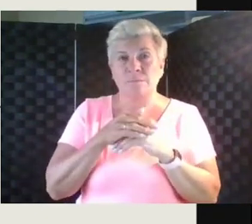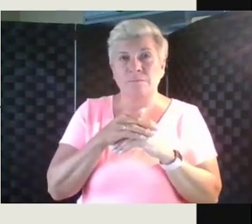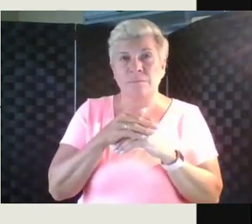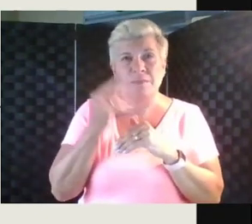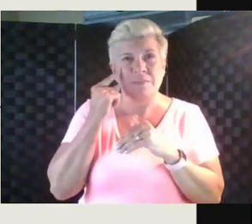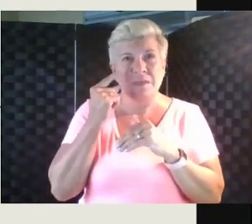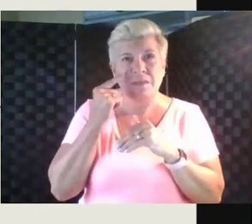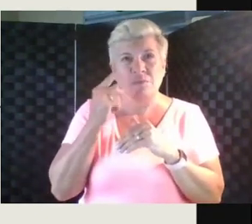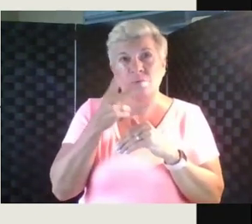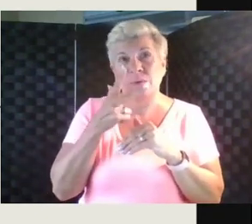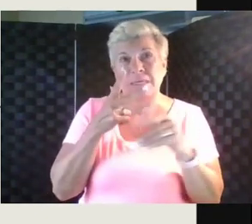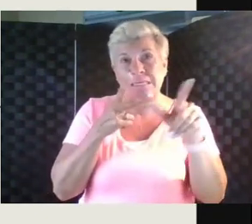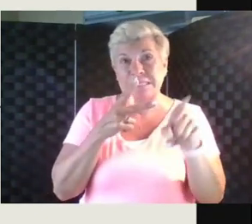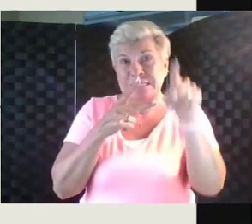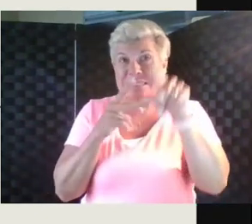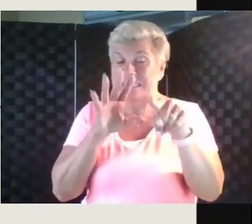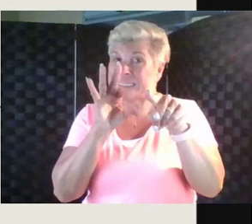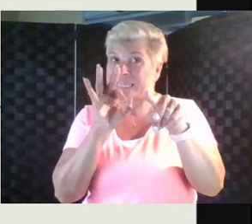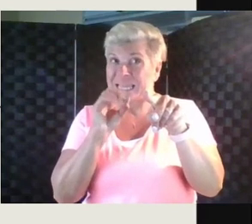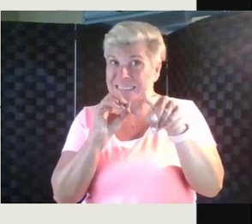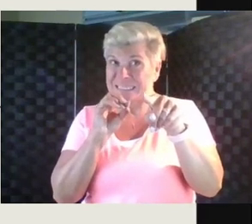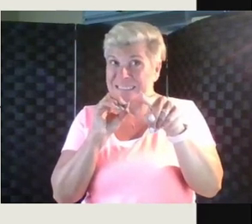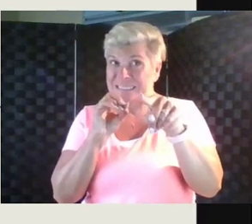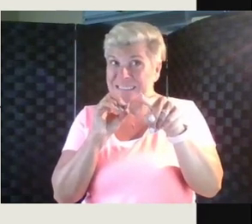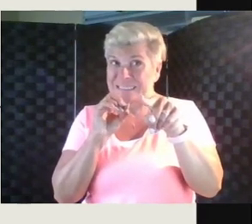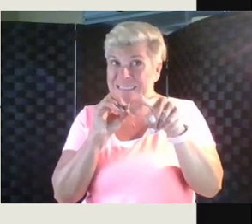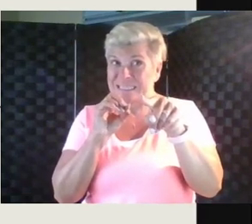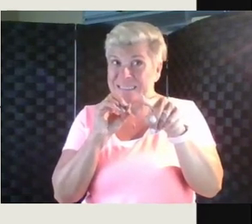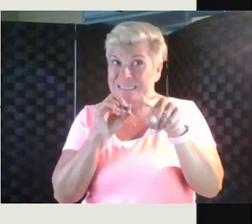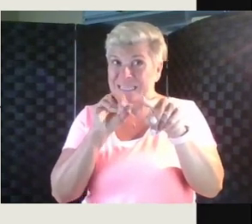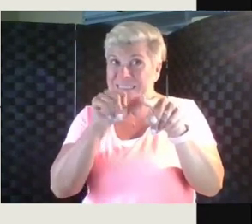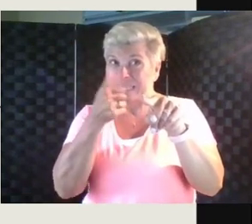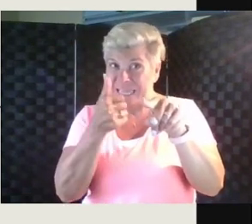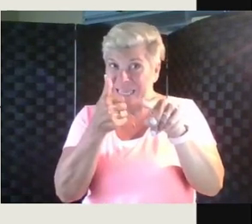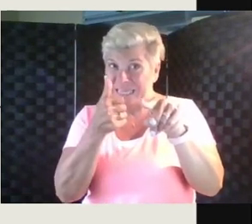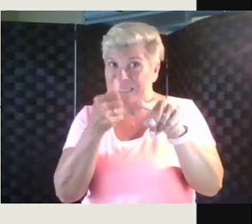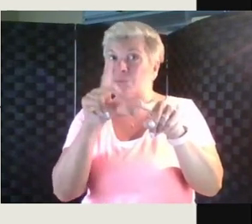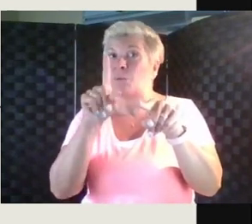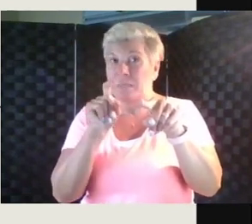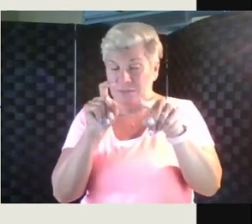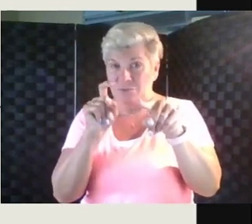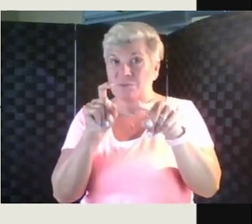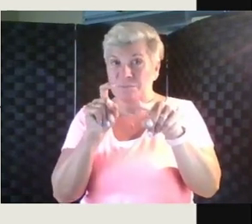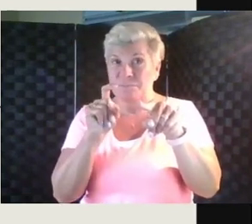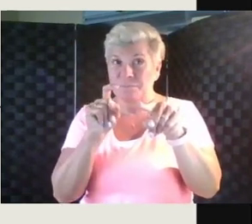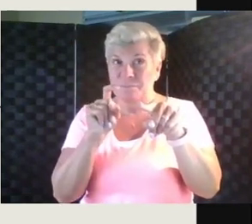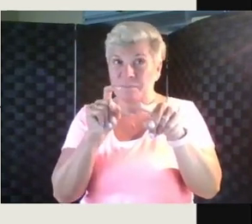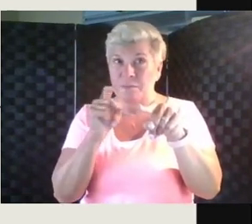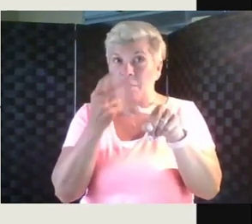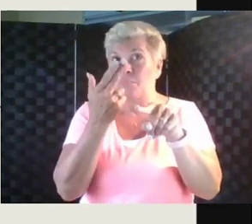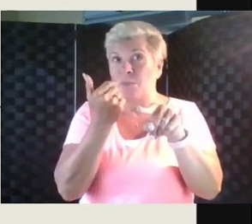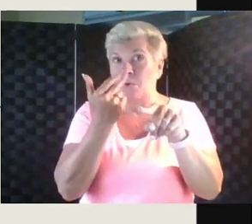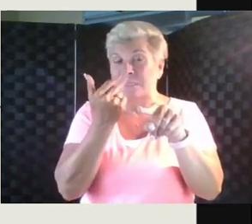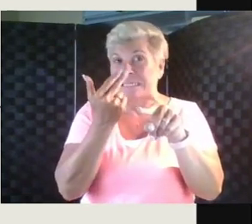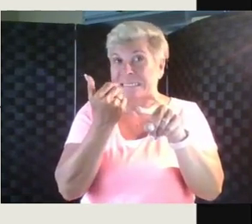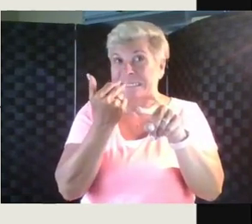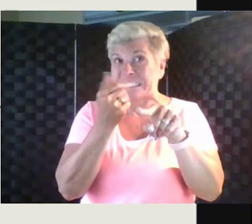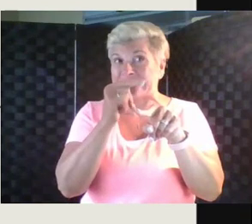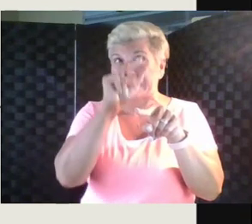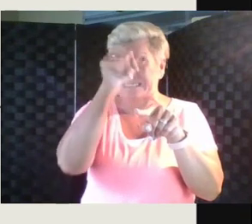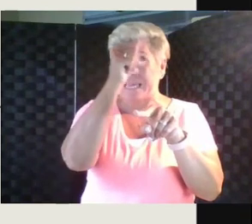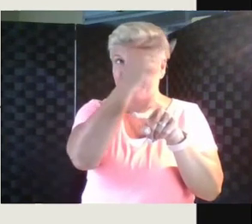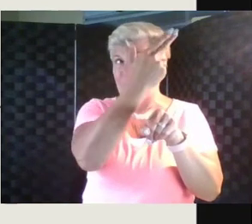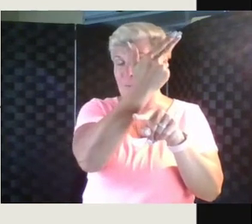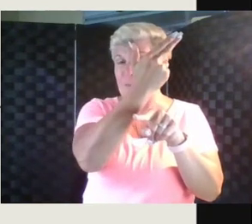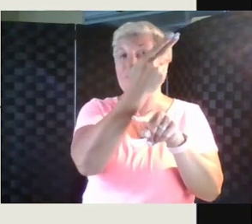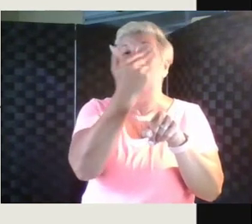3 spaces from 87 to 90. Then 10 more spaces to 100. So I just hopped a total of 13 spaces to get